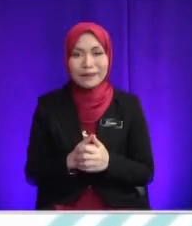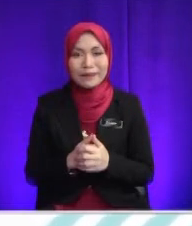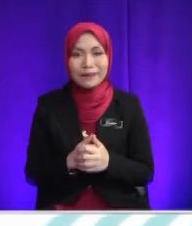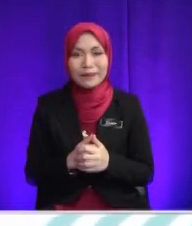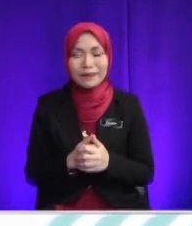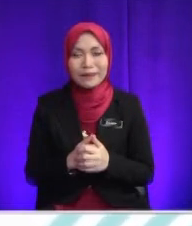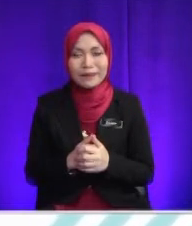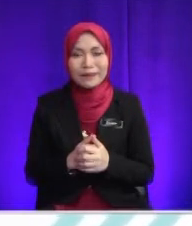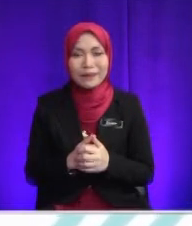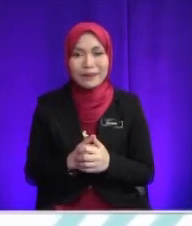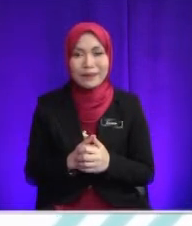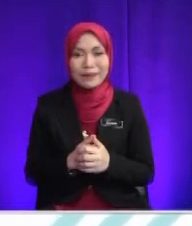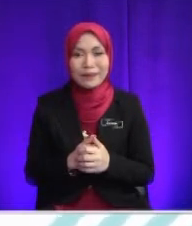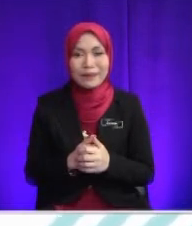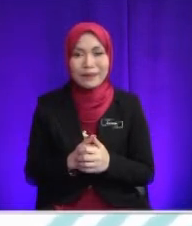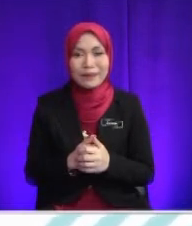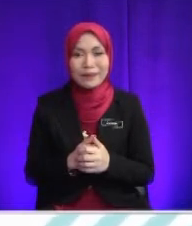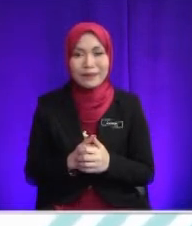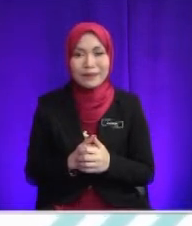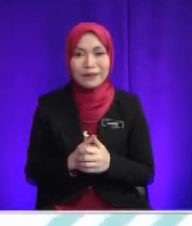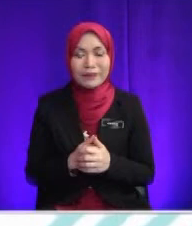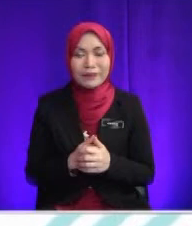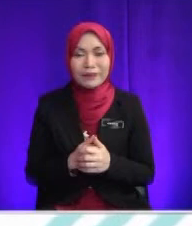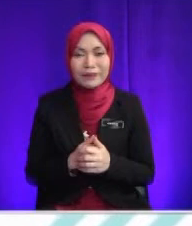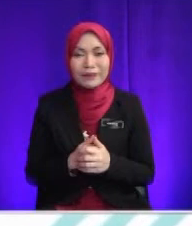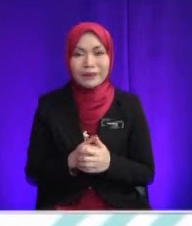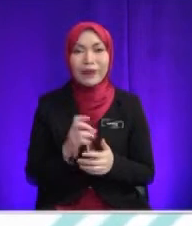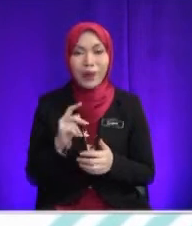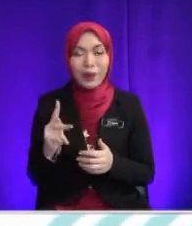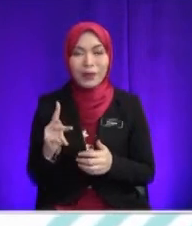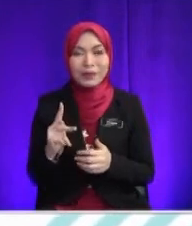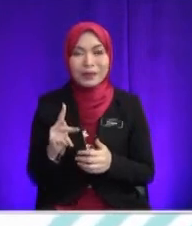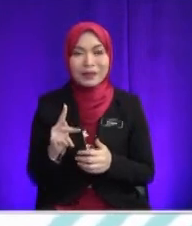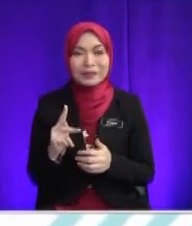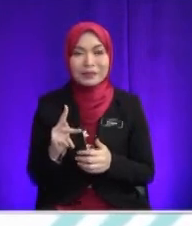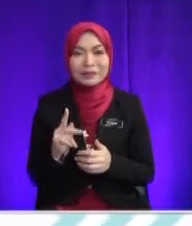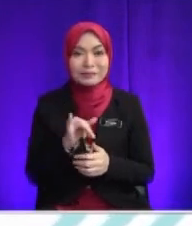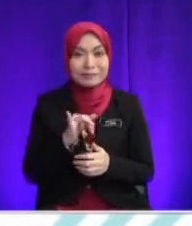Yeah, you forgot to unmute. Okay. All right. Okay, Nana.